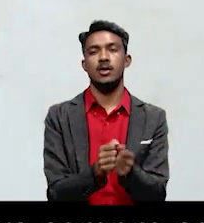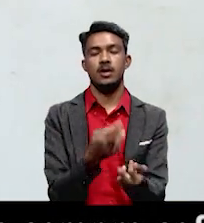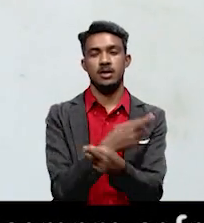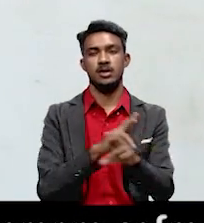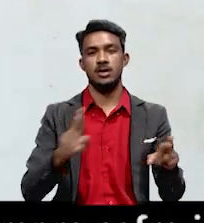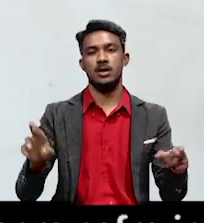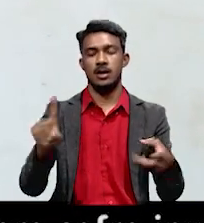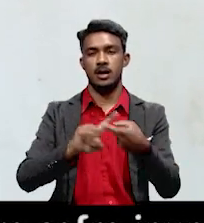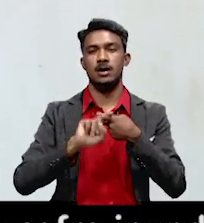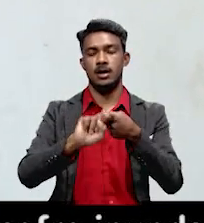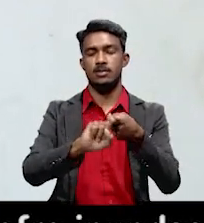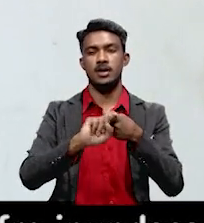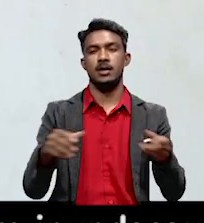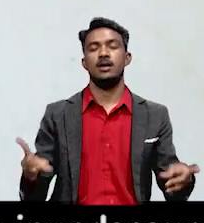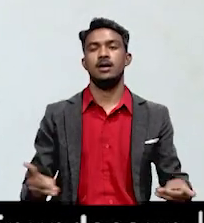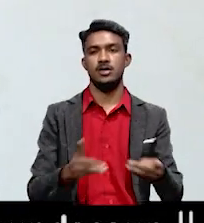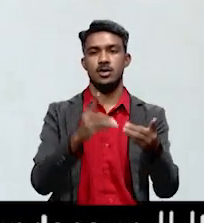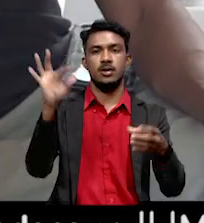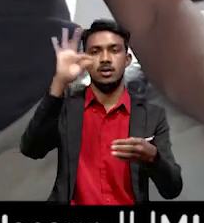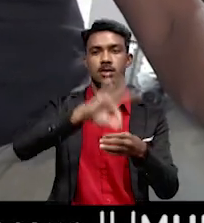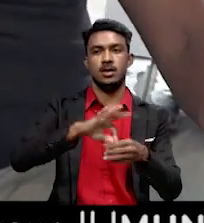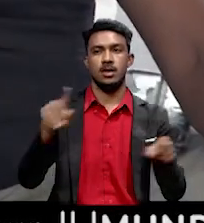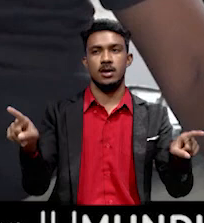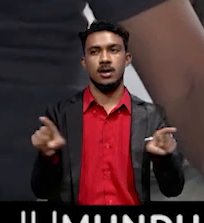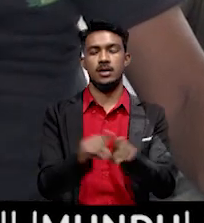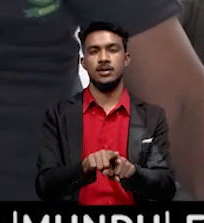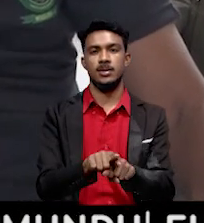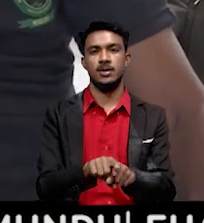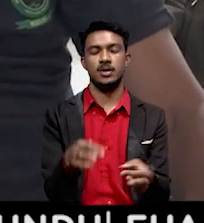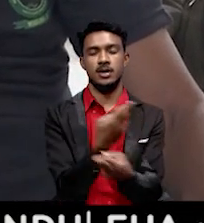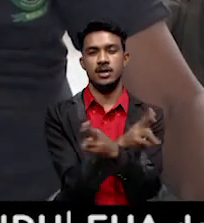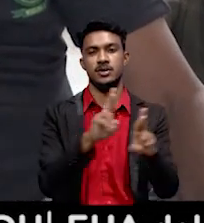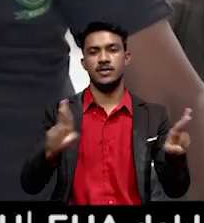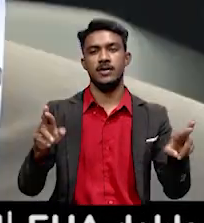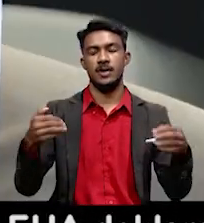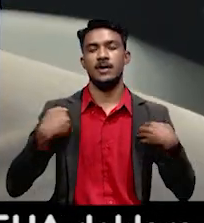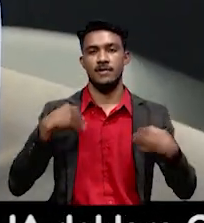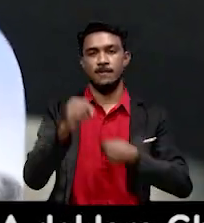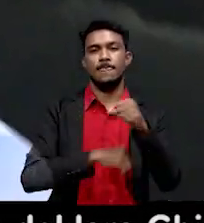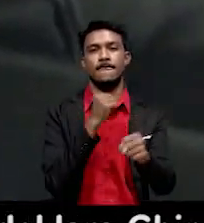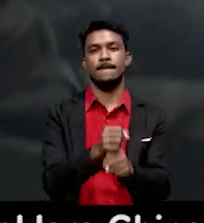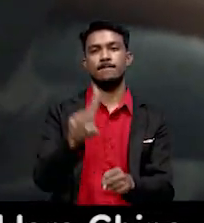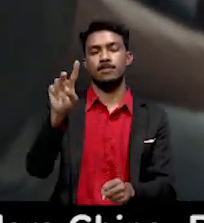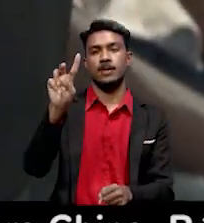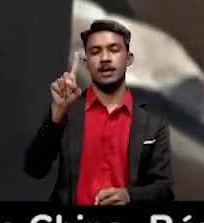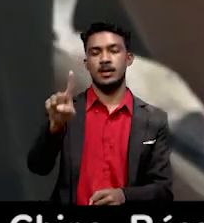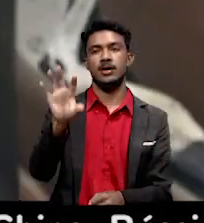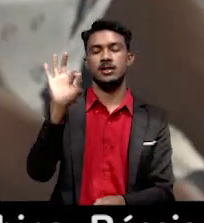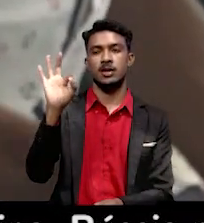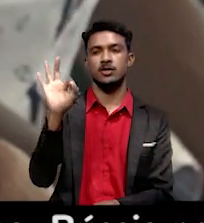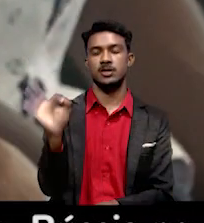nasional, huri hasuru edisuin serua mudar, referendum, ia dinan rihung ida atu sia sianulu